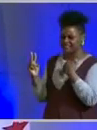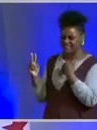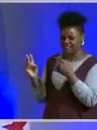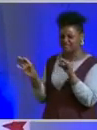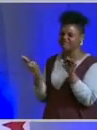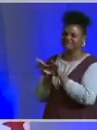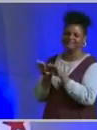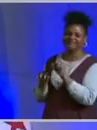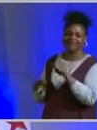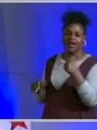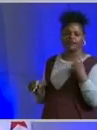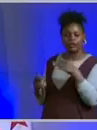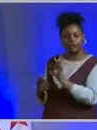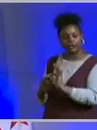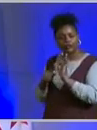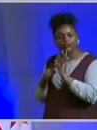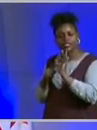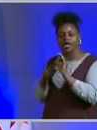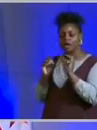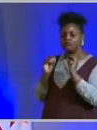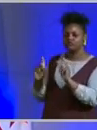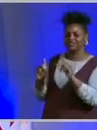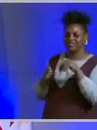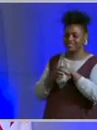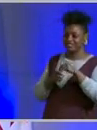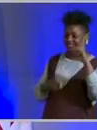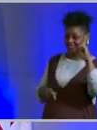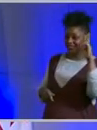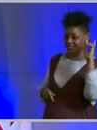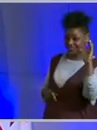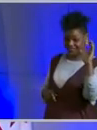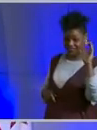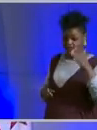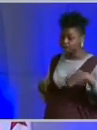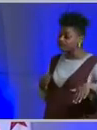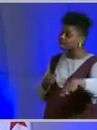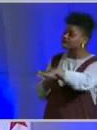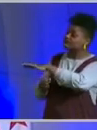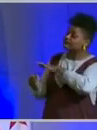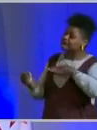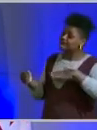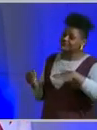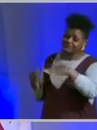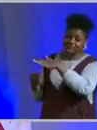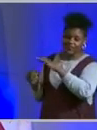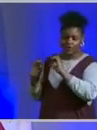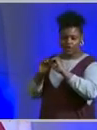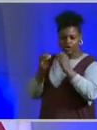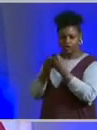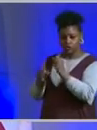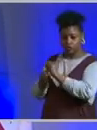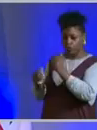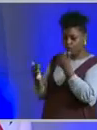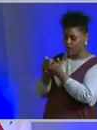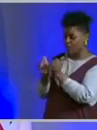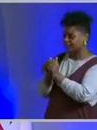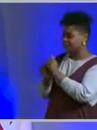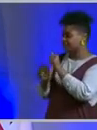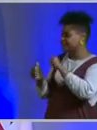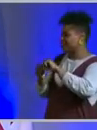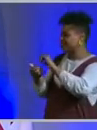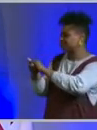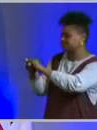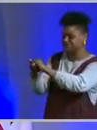a really unique opportunity in DC with the proximity of all of our organizations to work well together, and we know how to do that